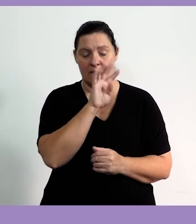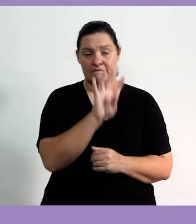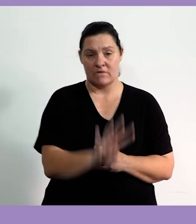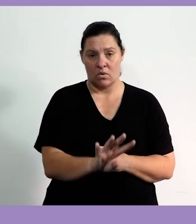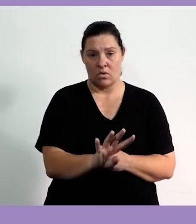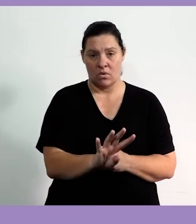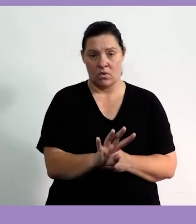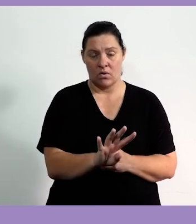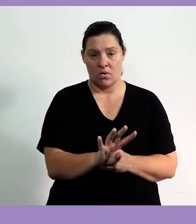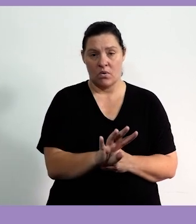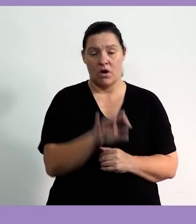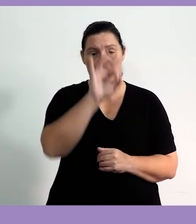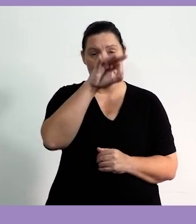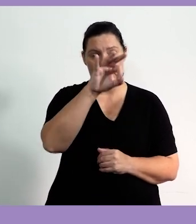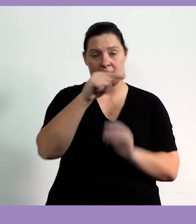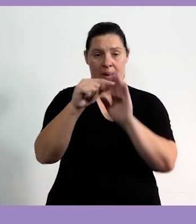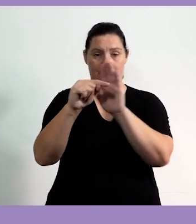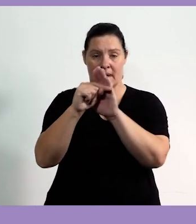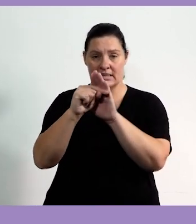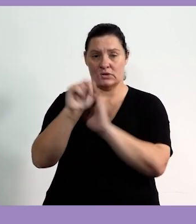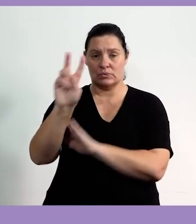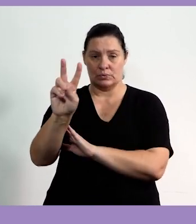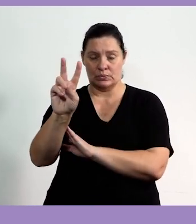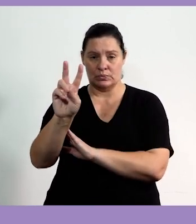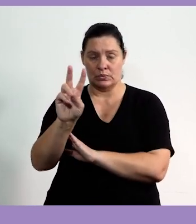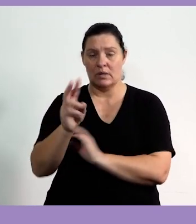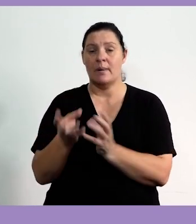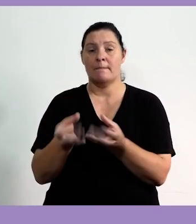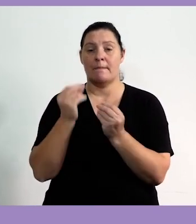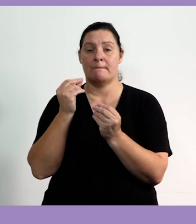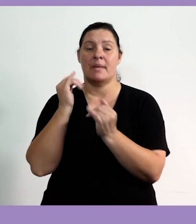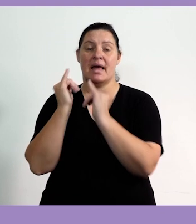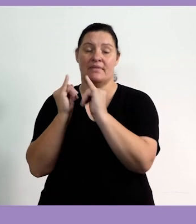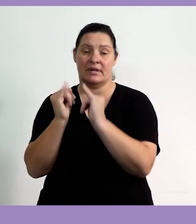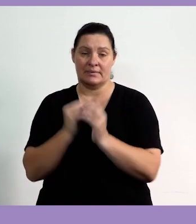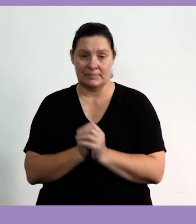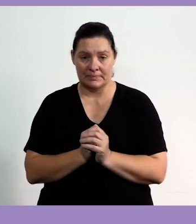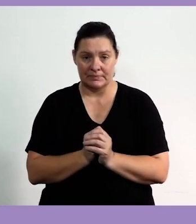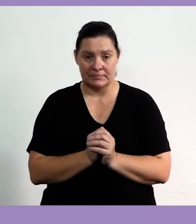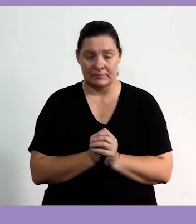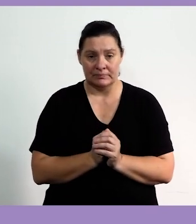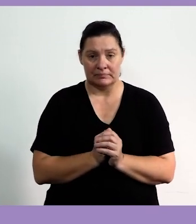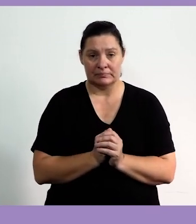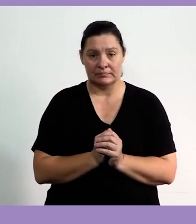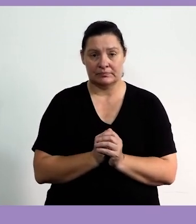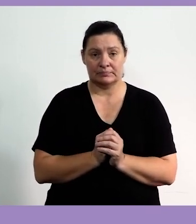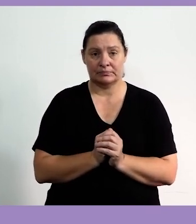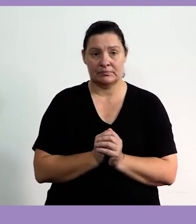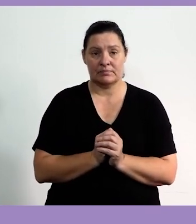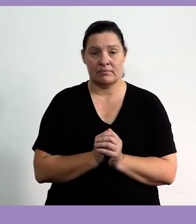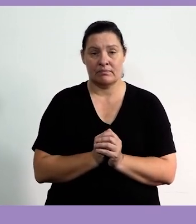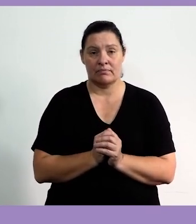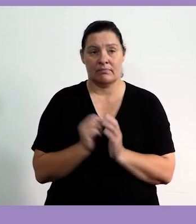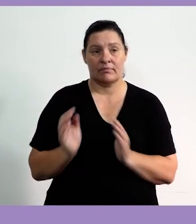So that gives us 4, and 13 minus 2 gives us an exponent of